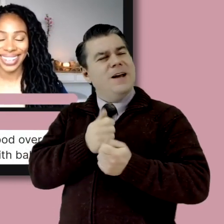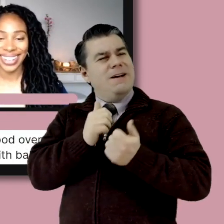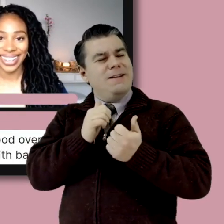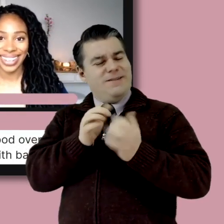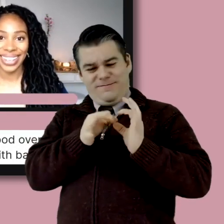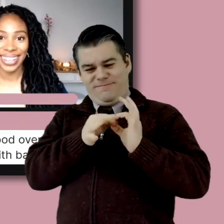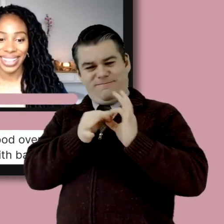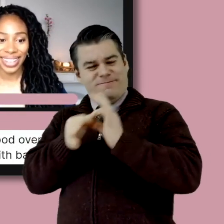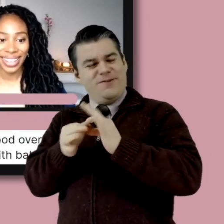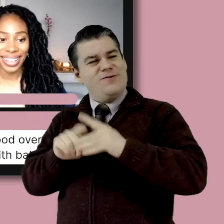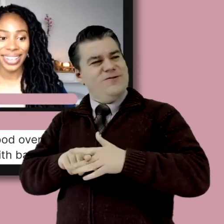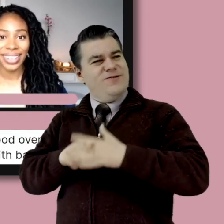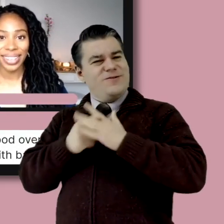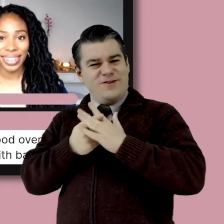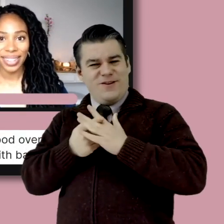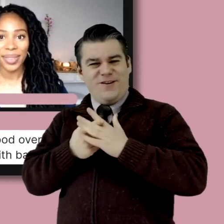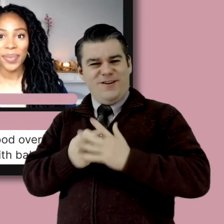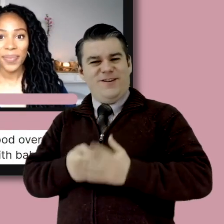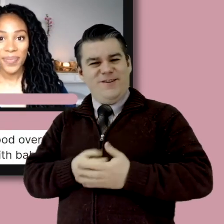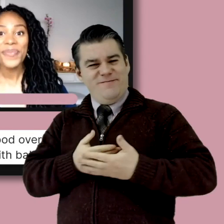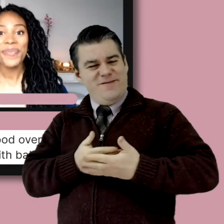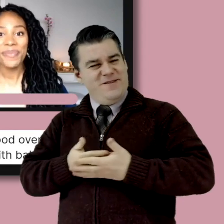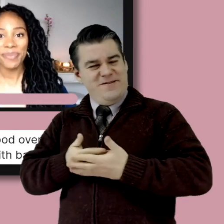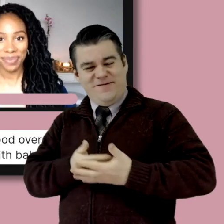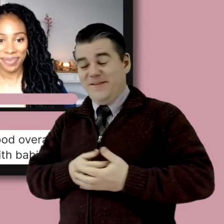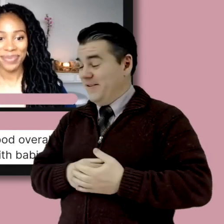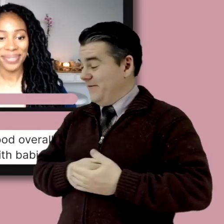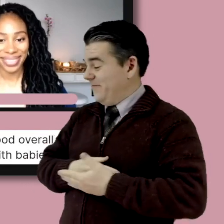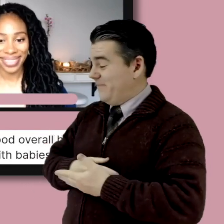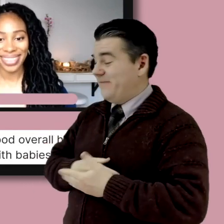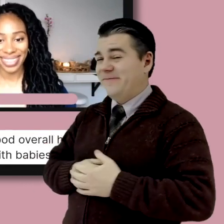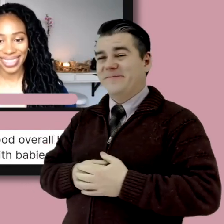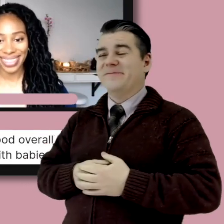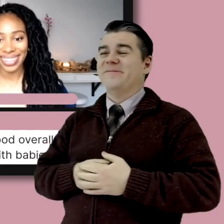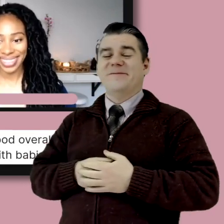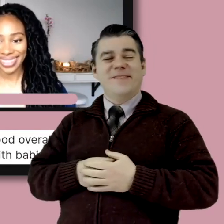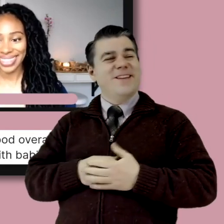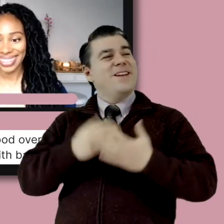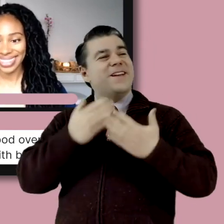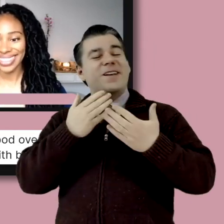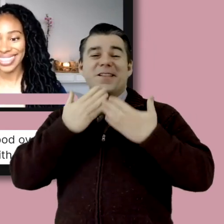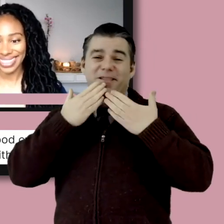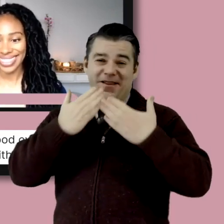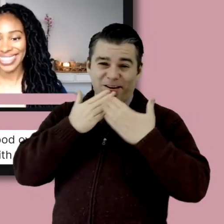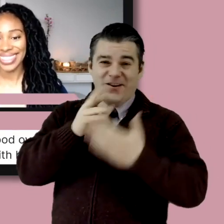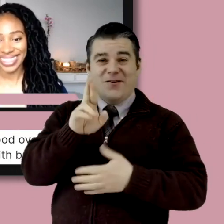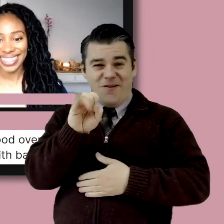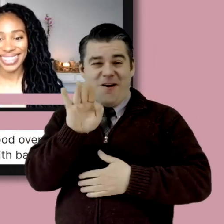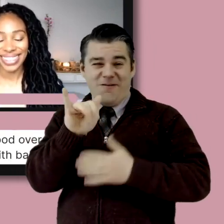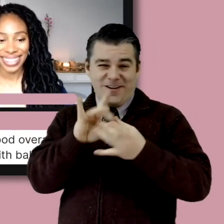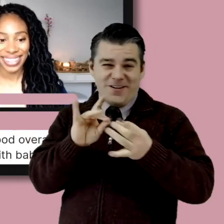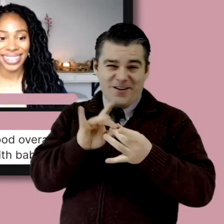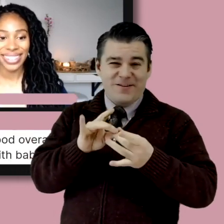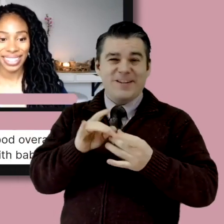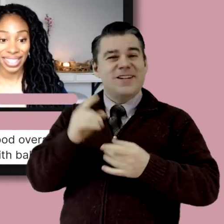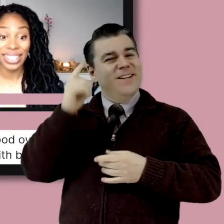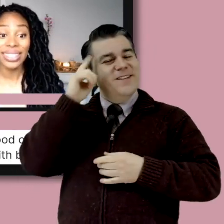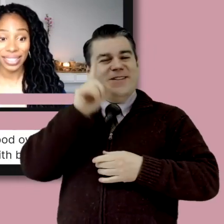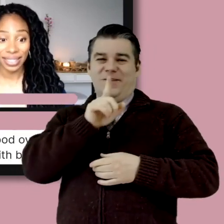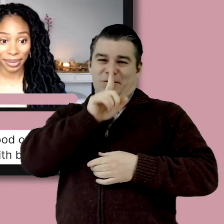how to start building that with babies. Thank you so much for that comment, Robin. And I think that is very